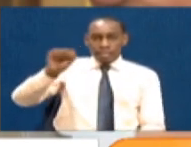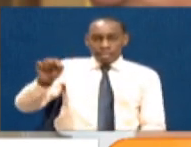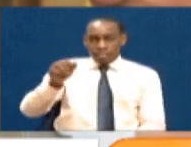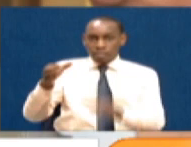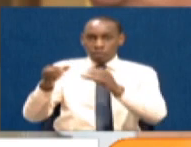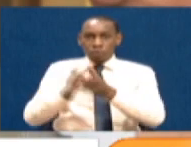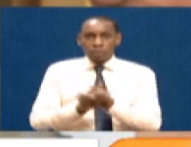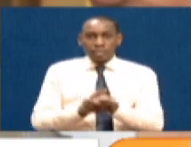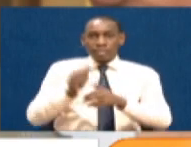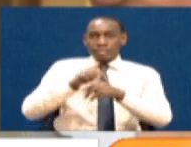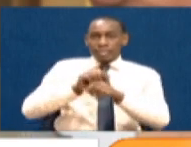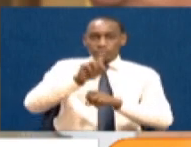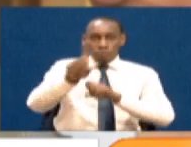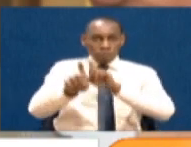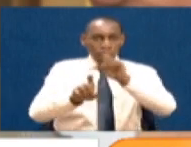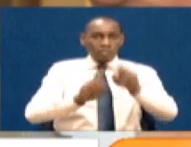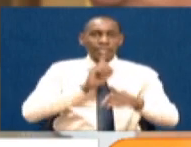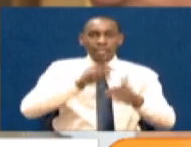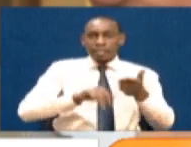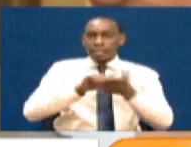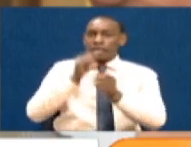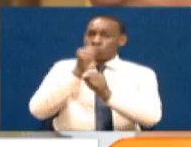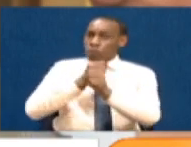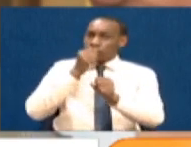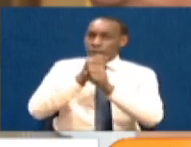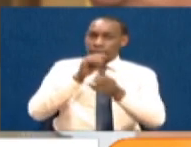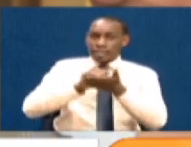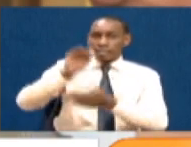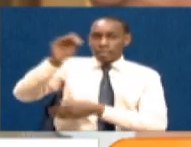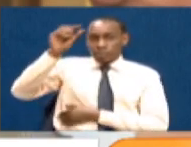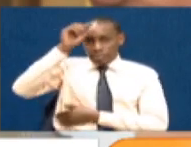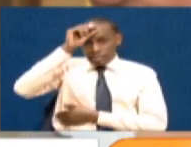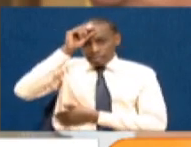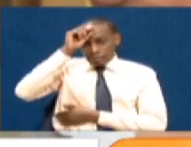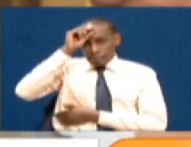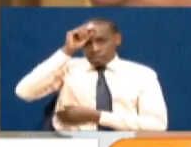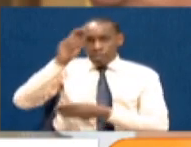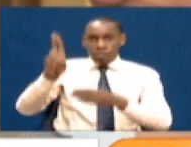Statistics. Now, during her vetting, she said she would work to ensure county governments